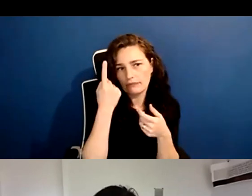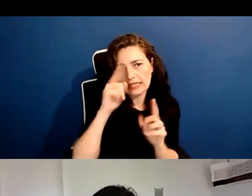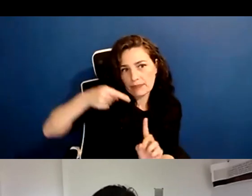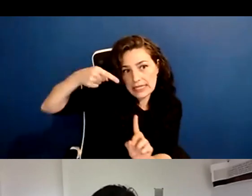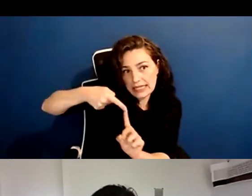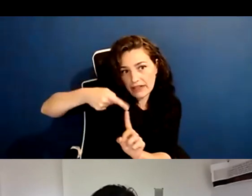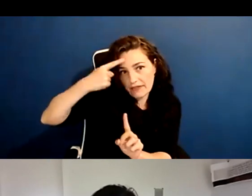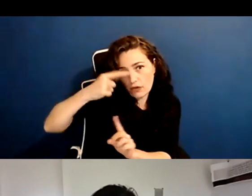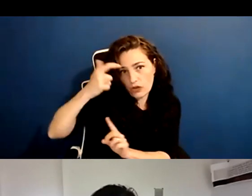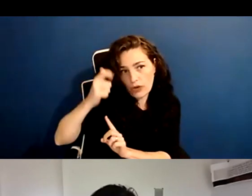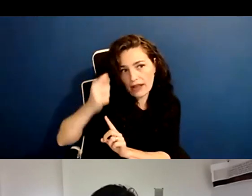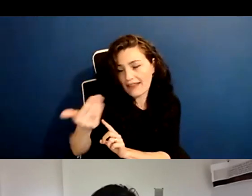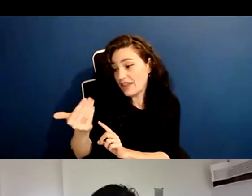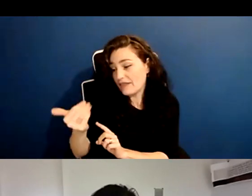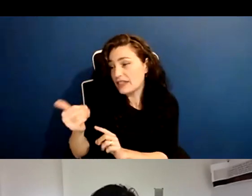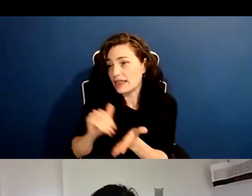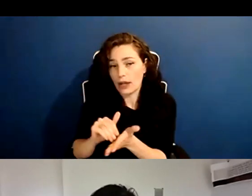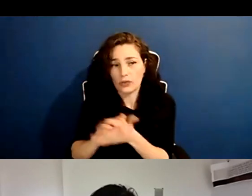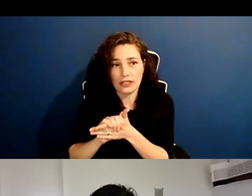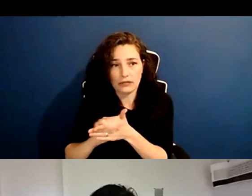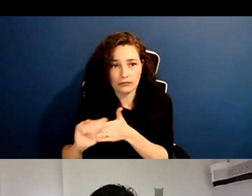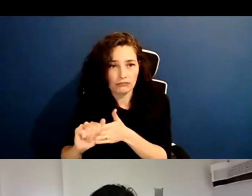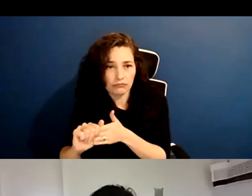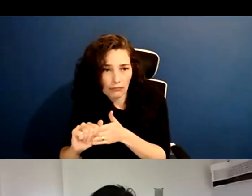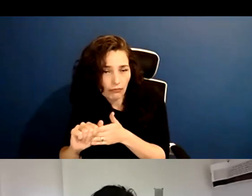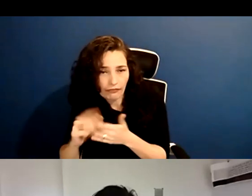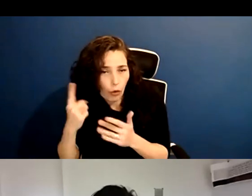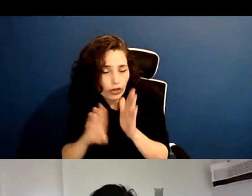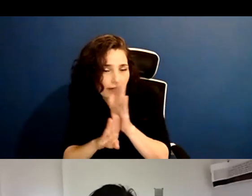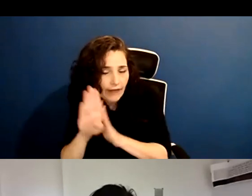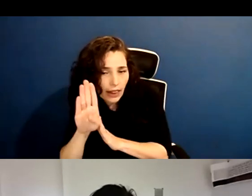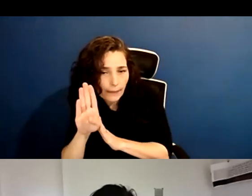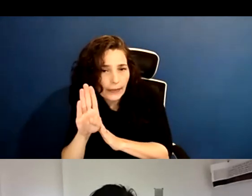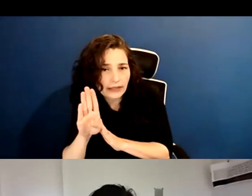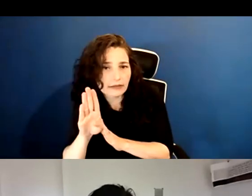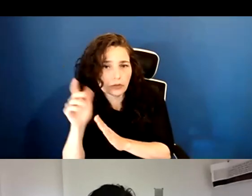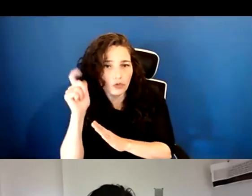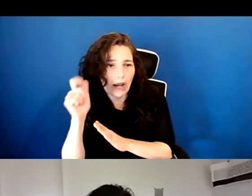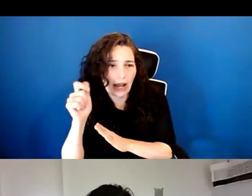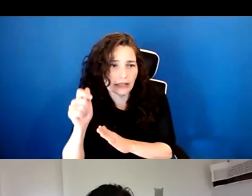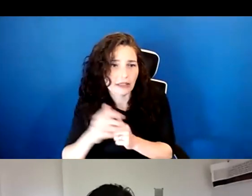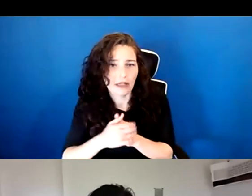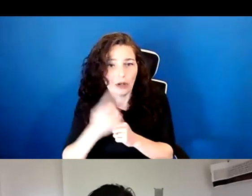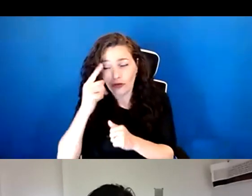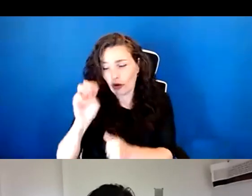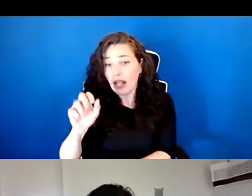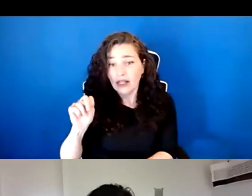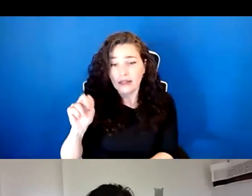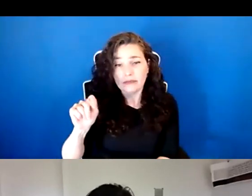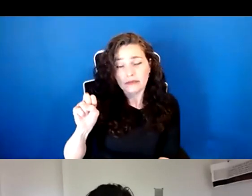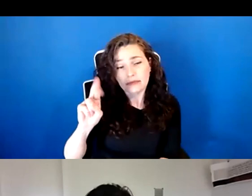development grant we had for Enterprise. We only needed to see, hey, we know it's early. How would you spend this